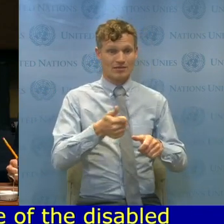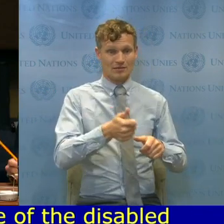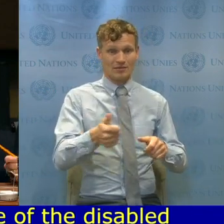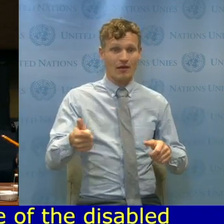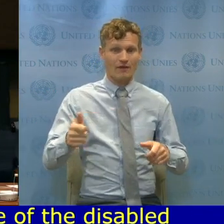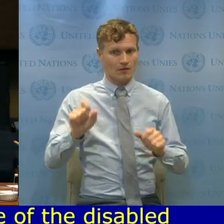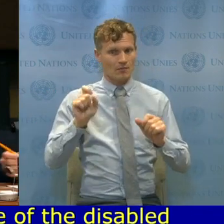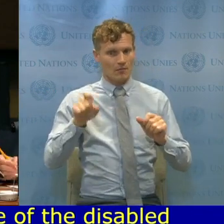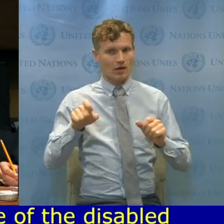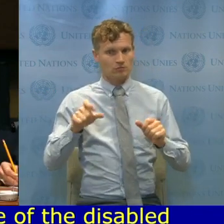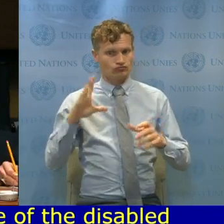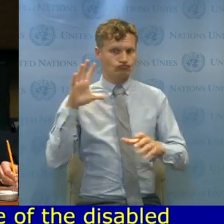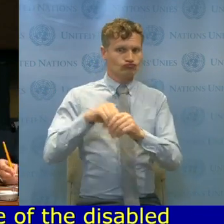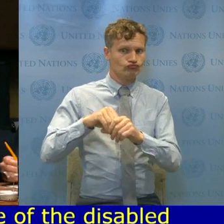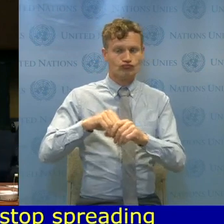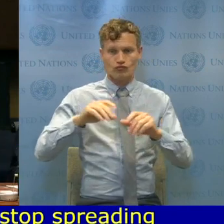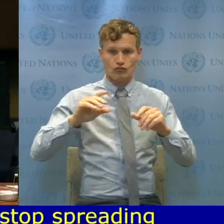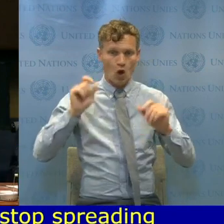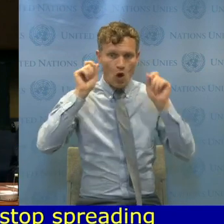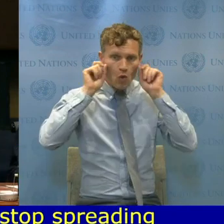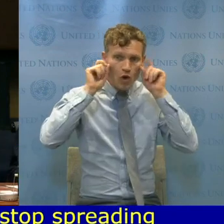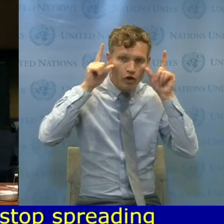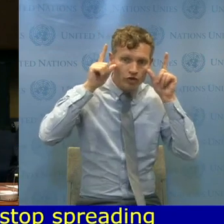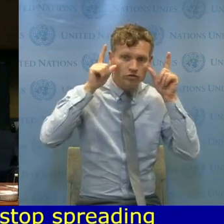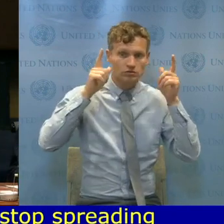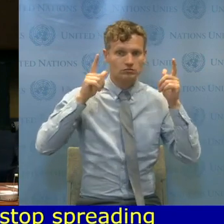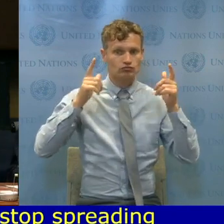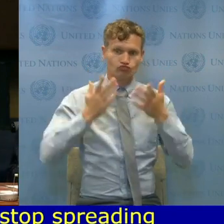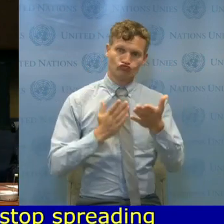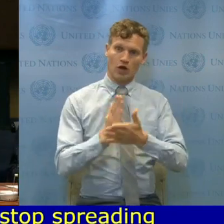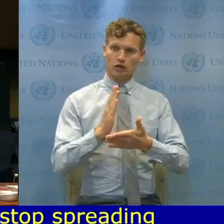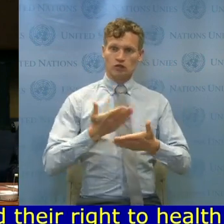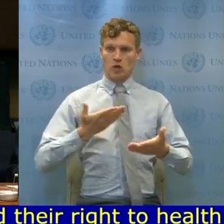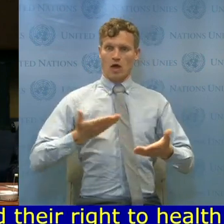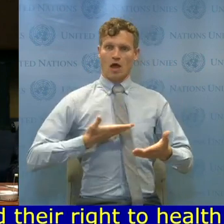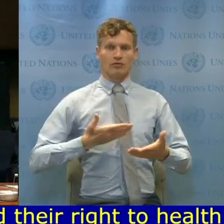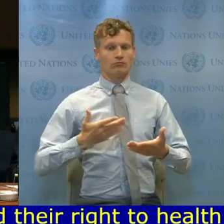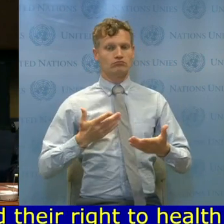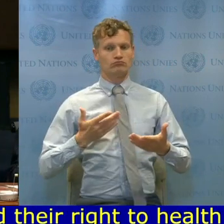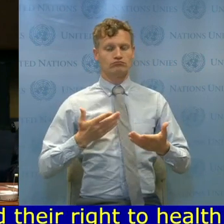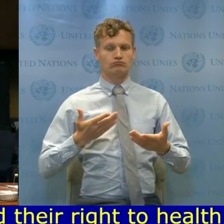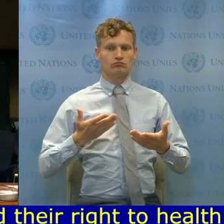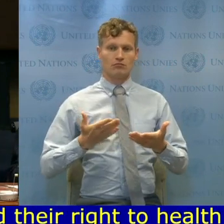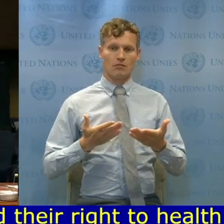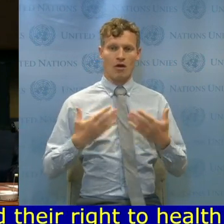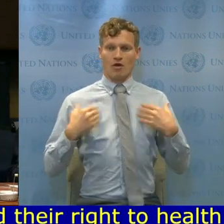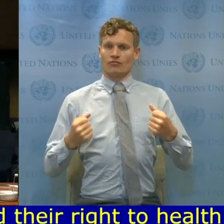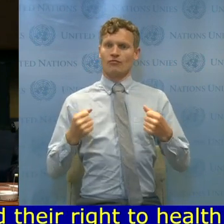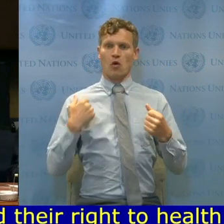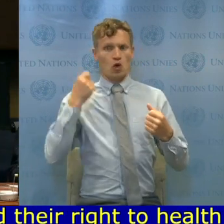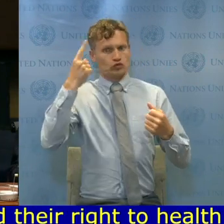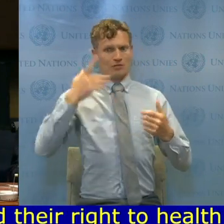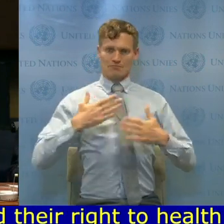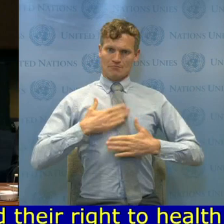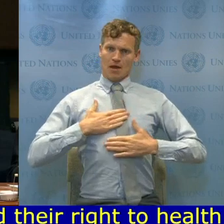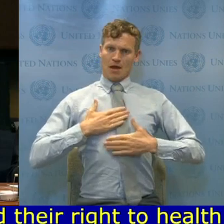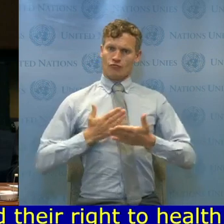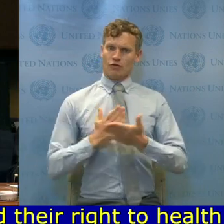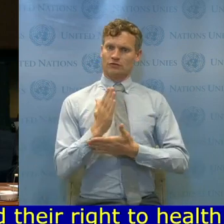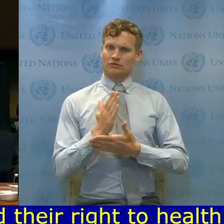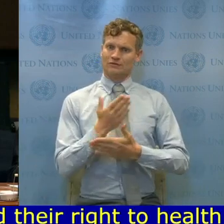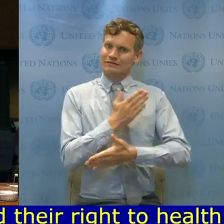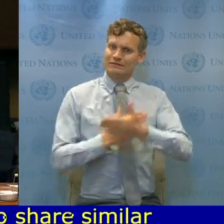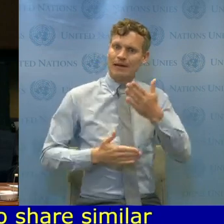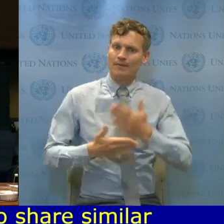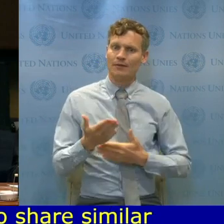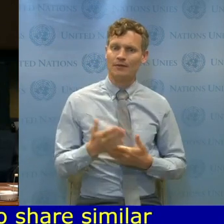of disability, experience lives in the community, and have ample sensitivity to disability, persons with disability and